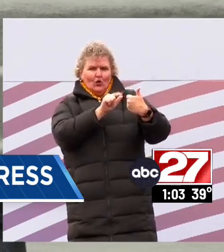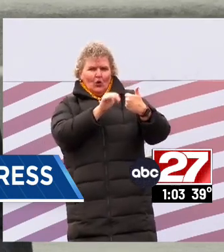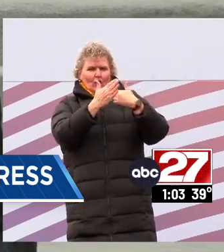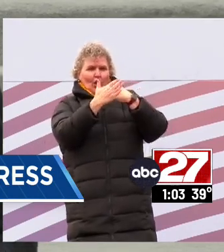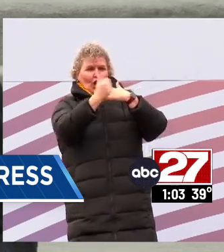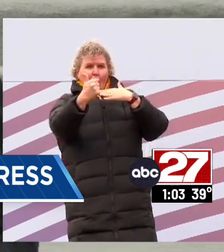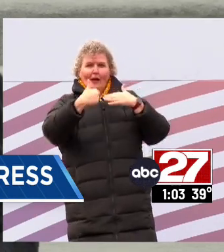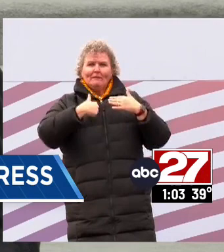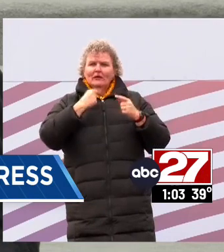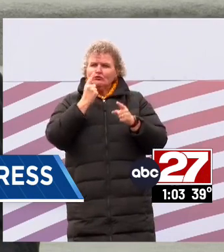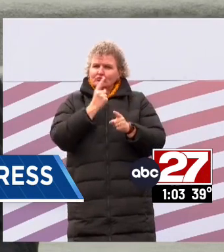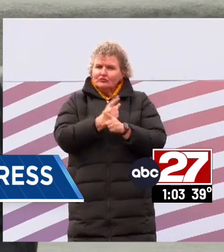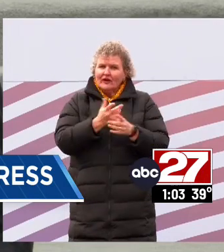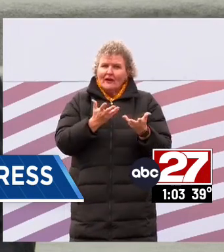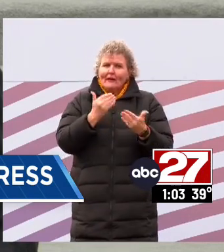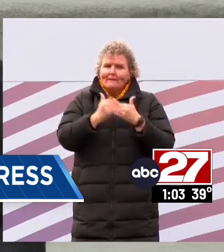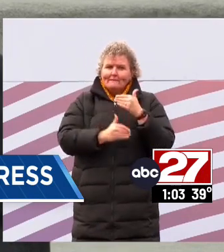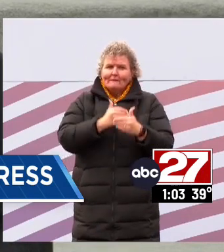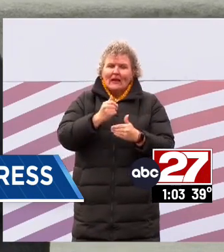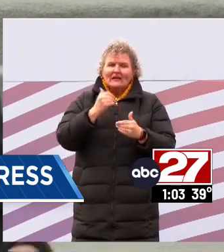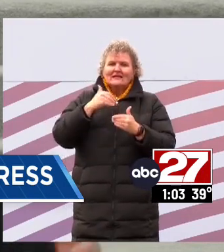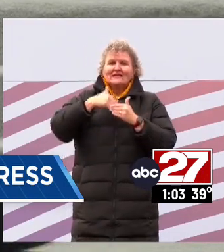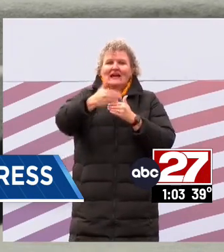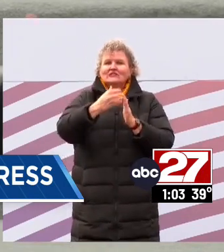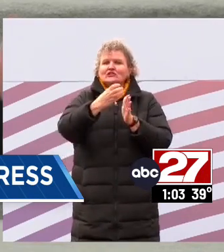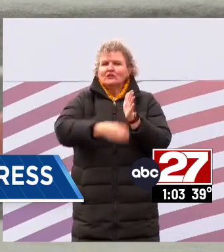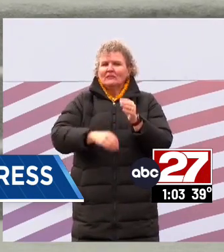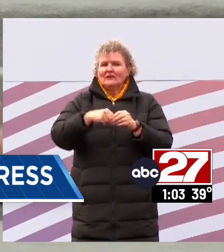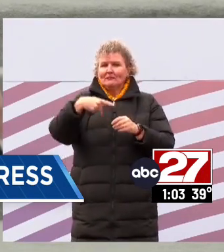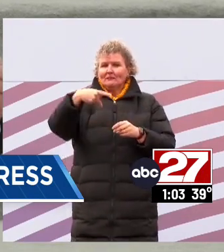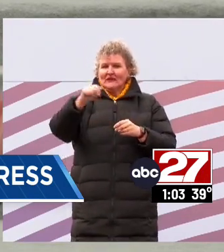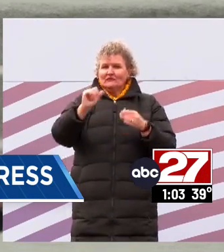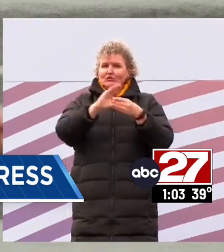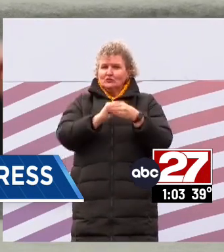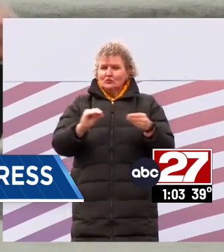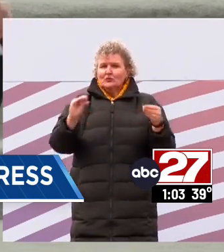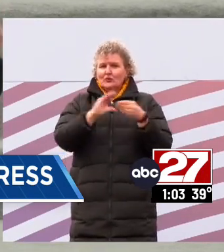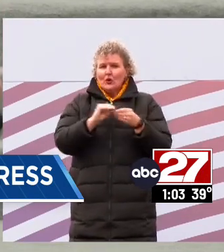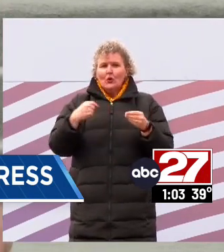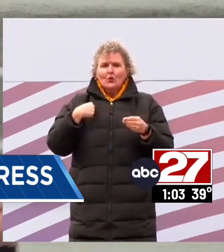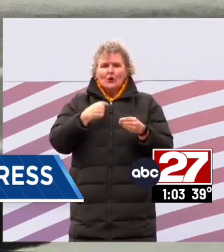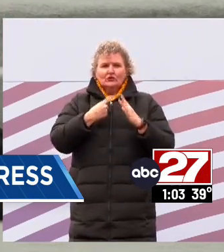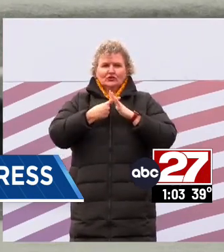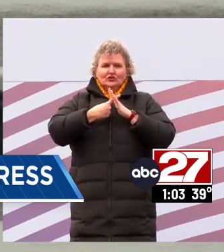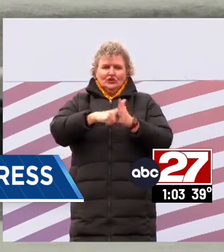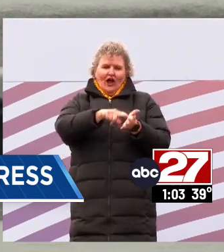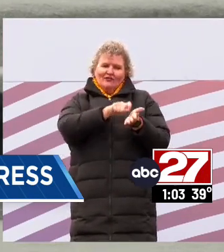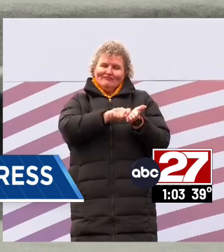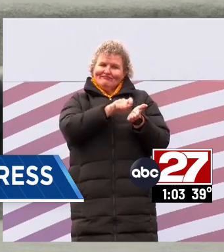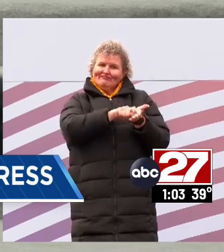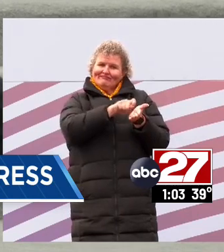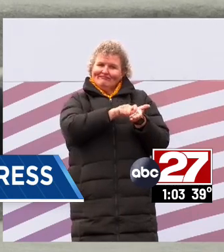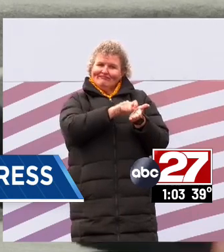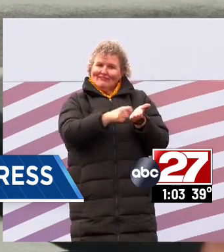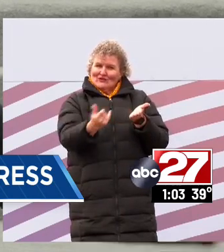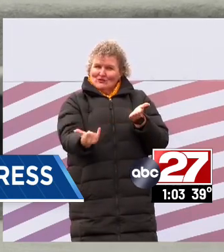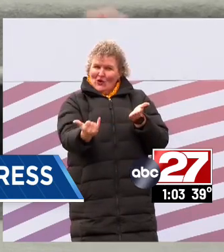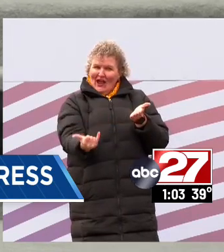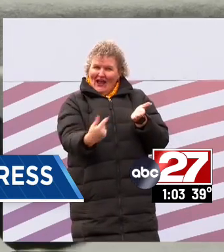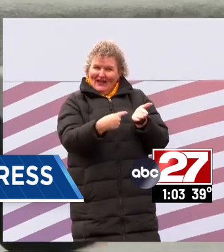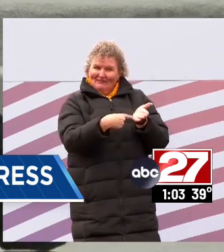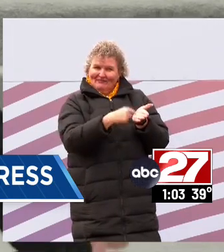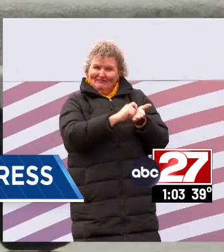the next chapter in our Pennsylvania story that we start writing today all